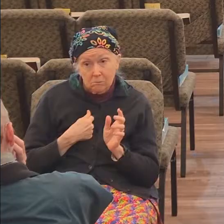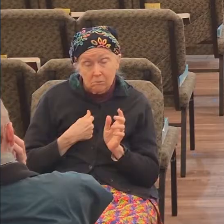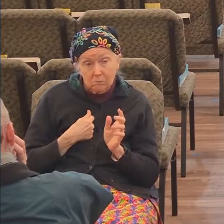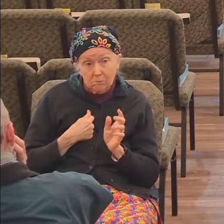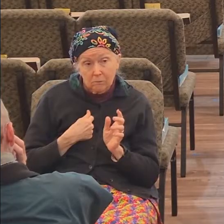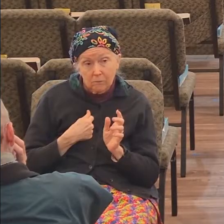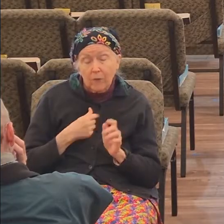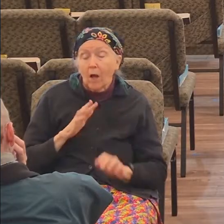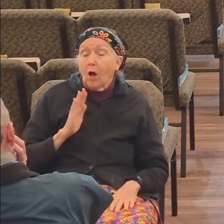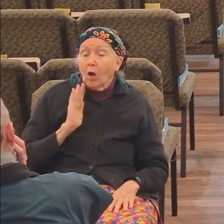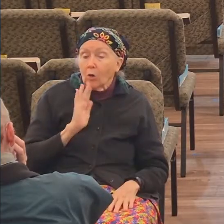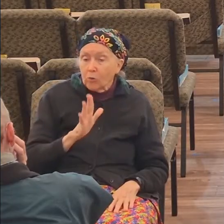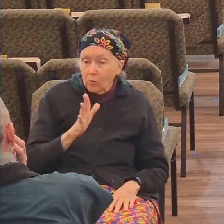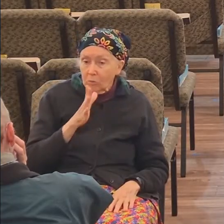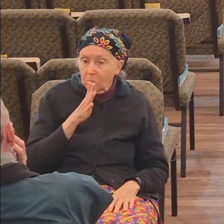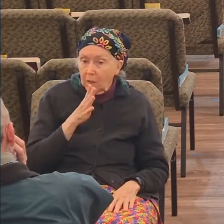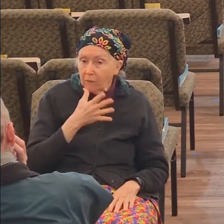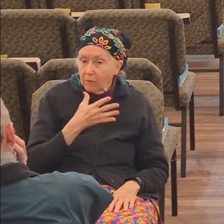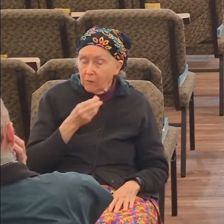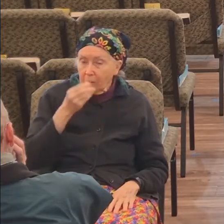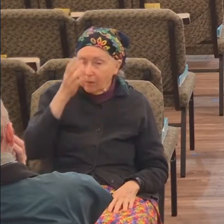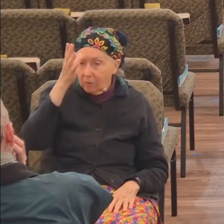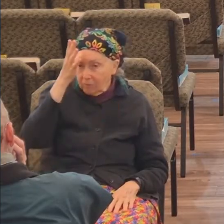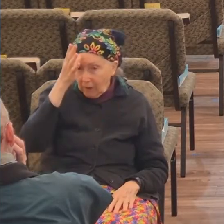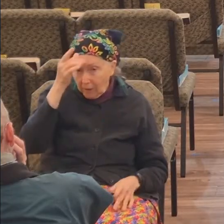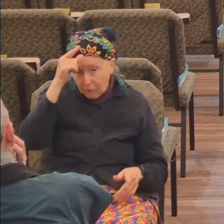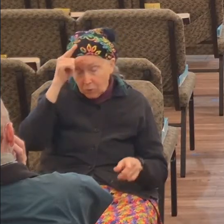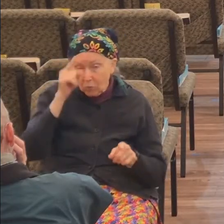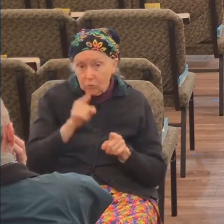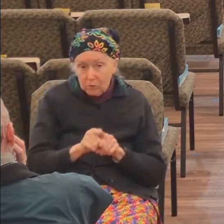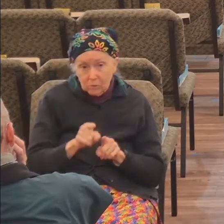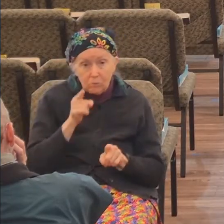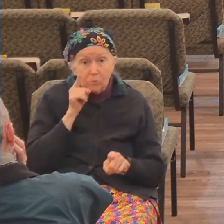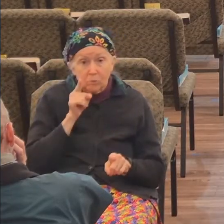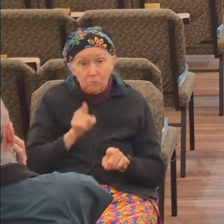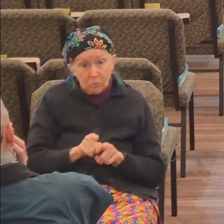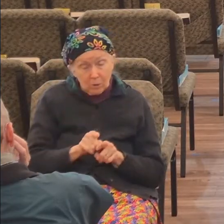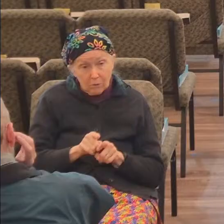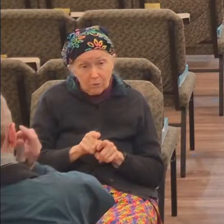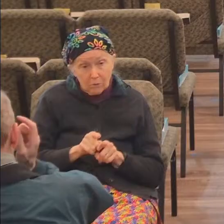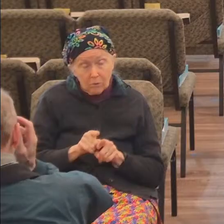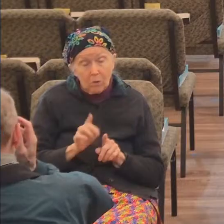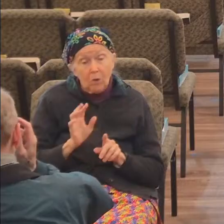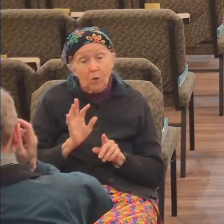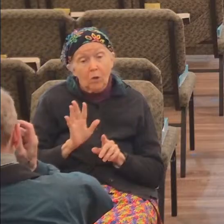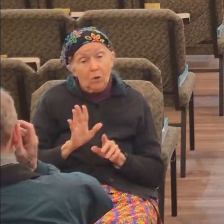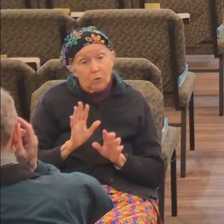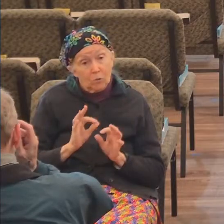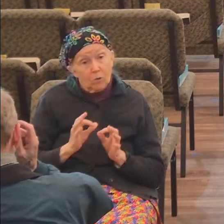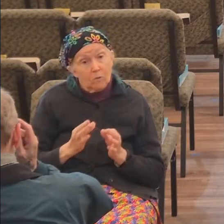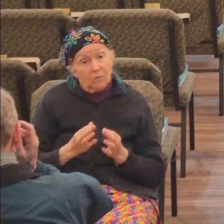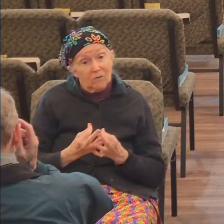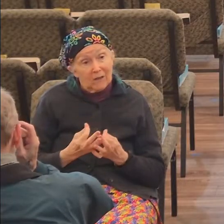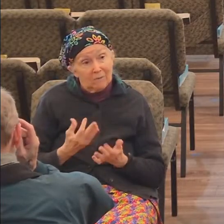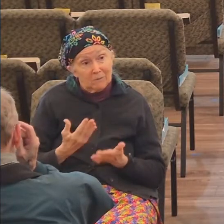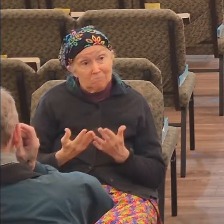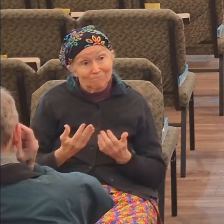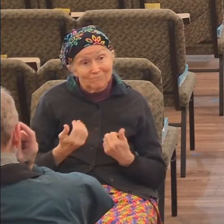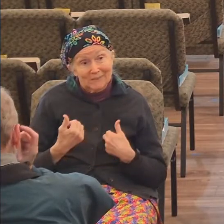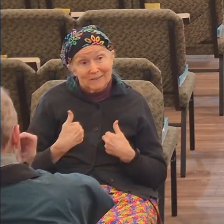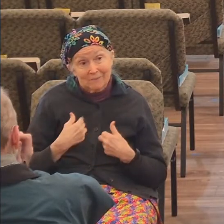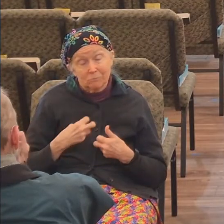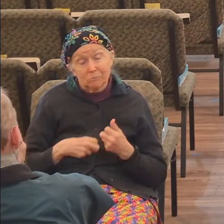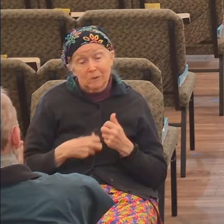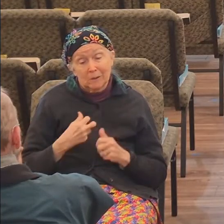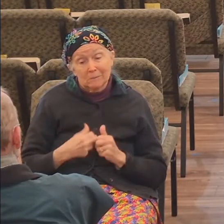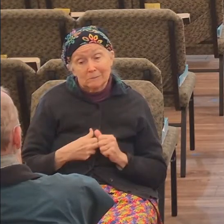your mother, your father, your sisters, your brothers, they may have a problem with that, right? If